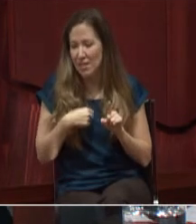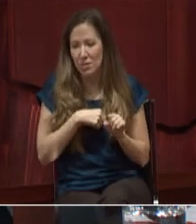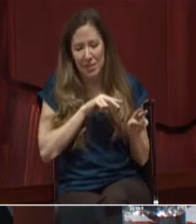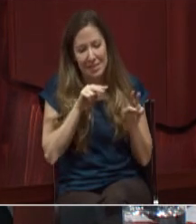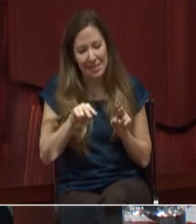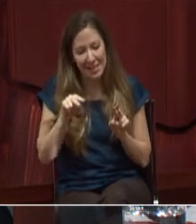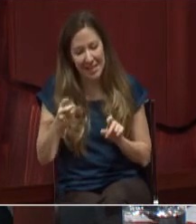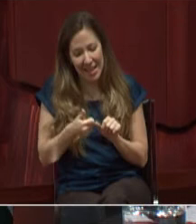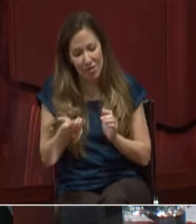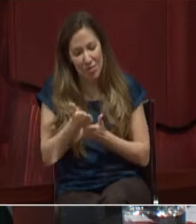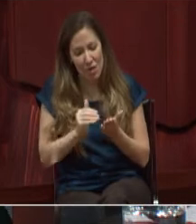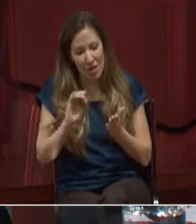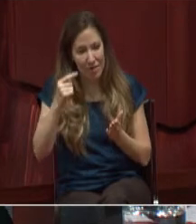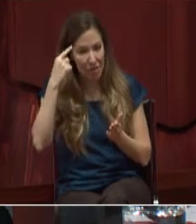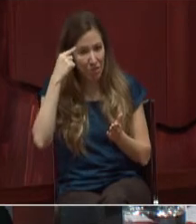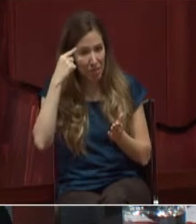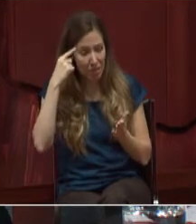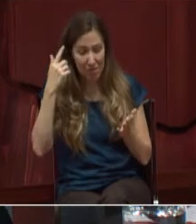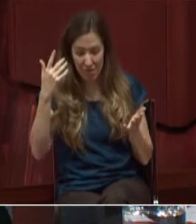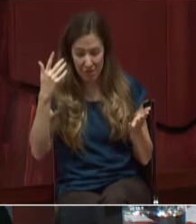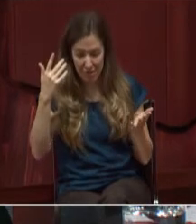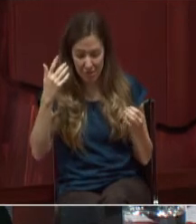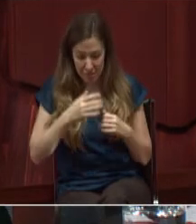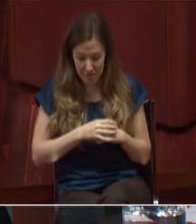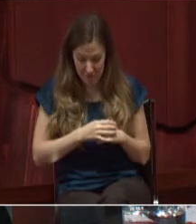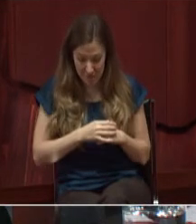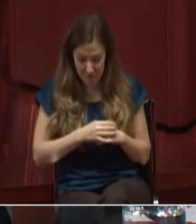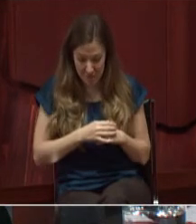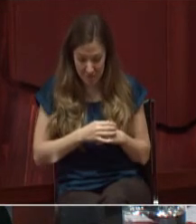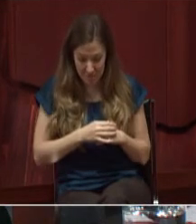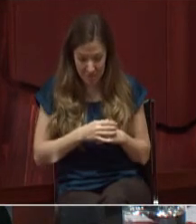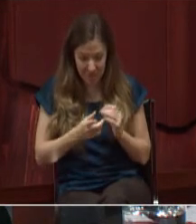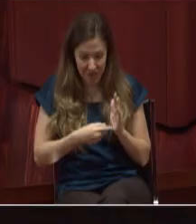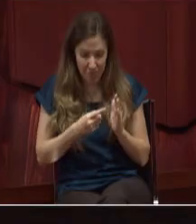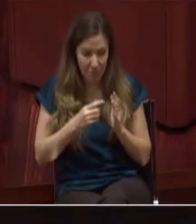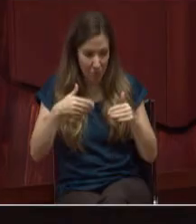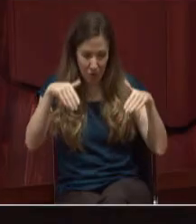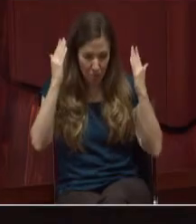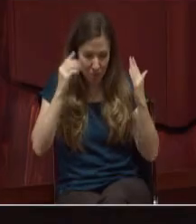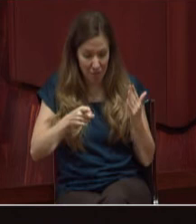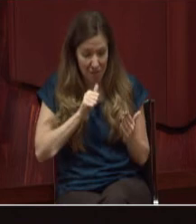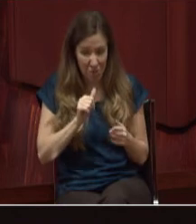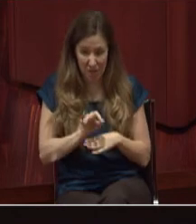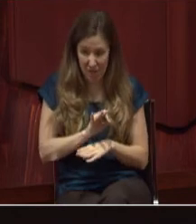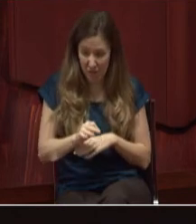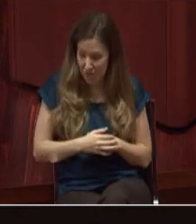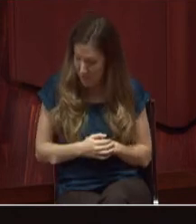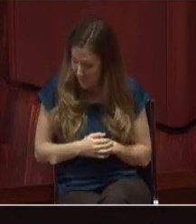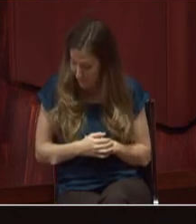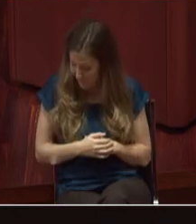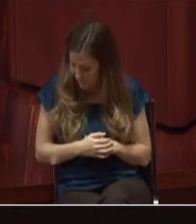part of the government bloat to such a point that they don't function. My view is it was in many